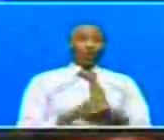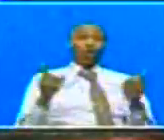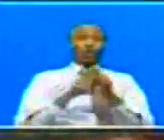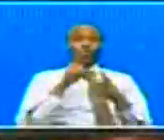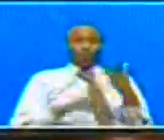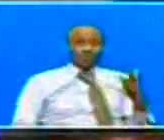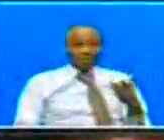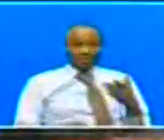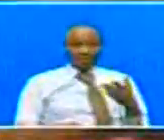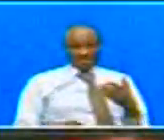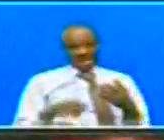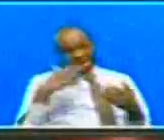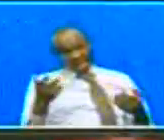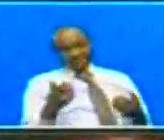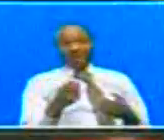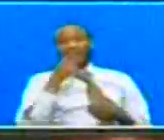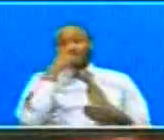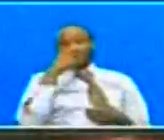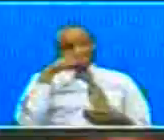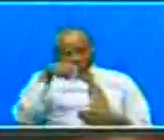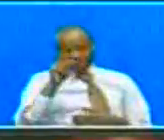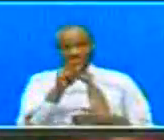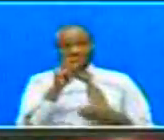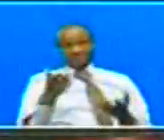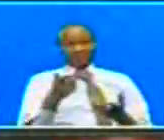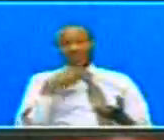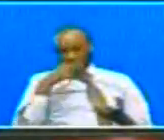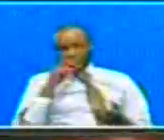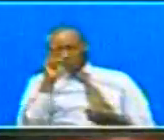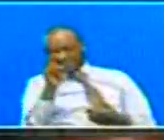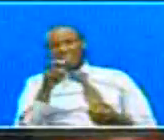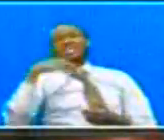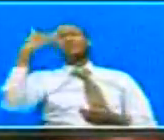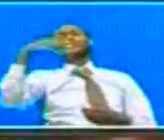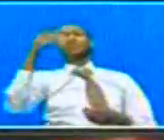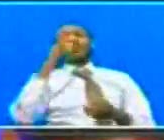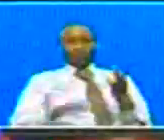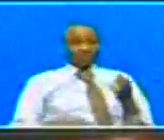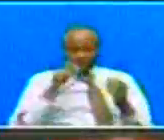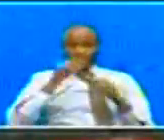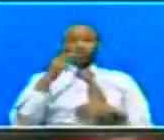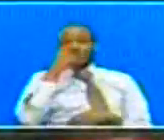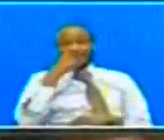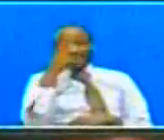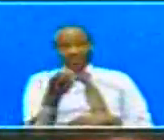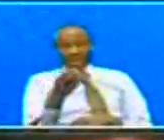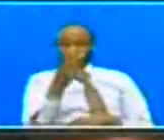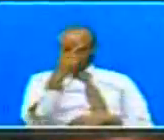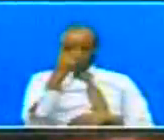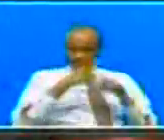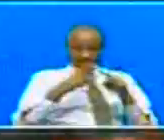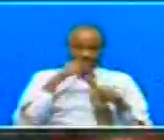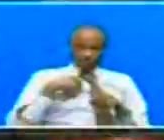fifth president after Kikwete. The transition is smooth. Because ukienda kule Tanzania, two terms, unafanya